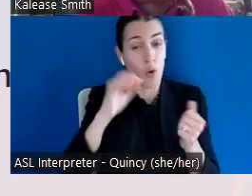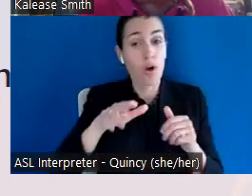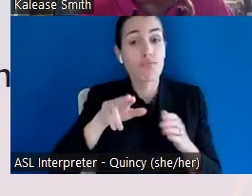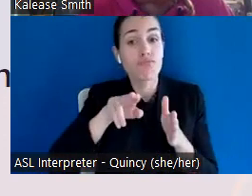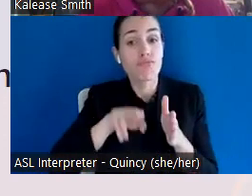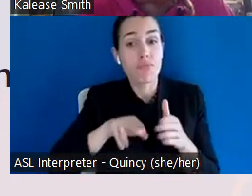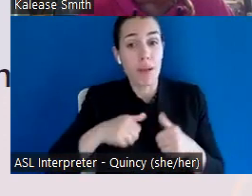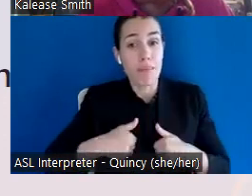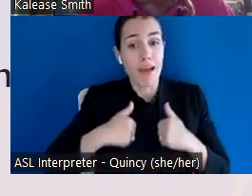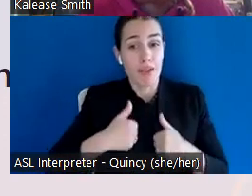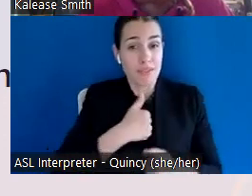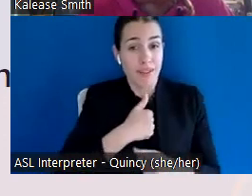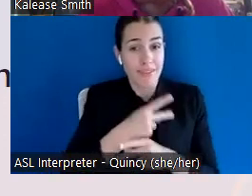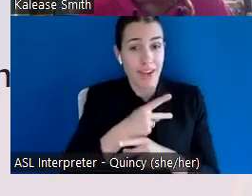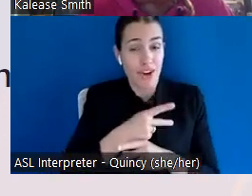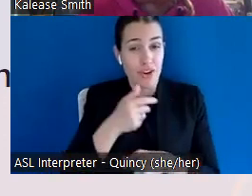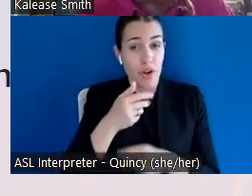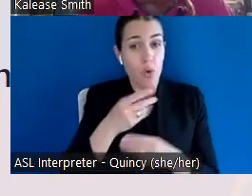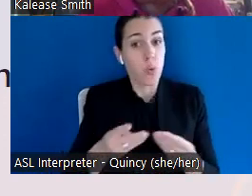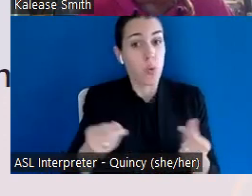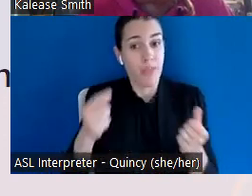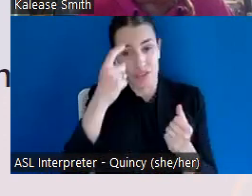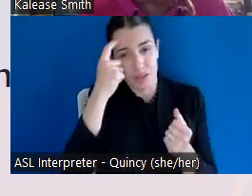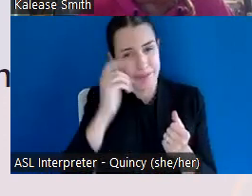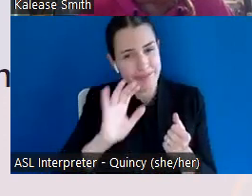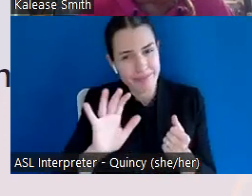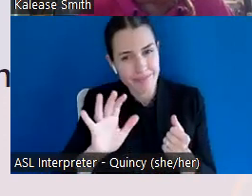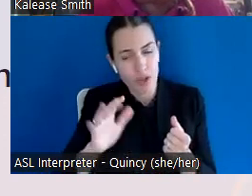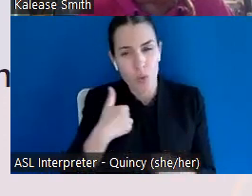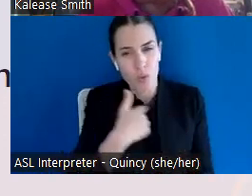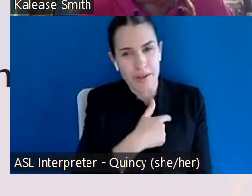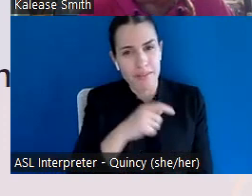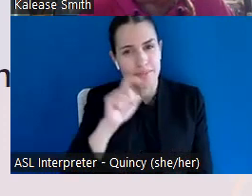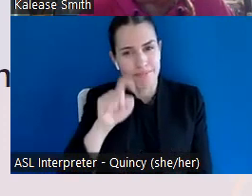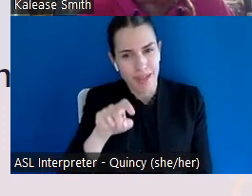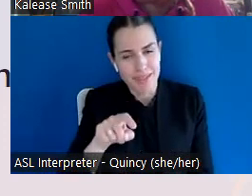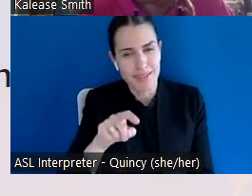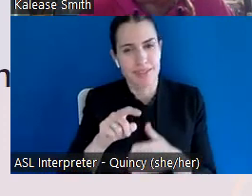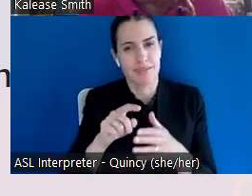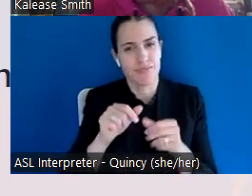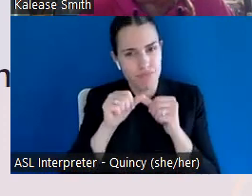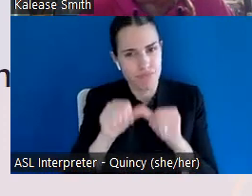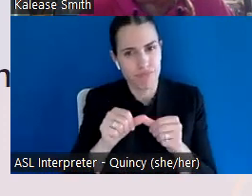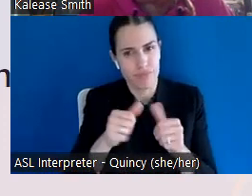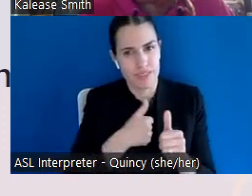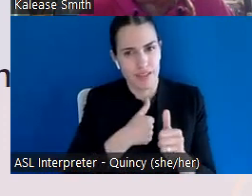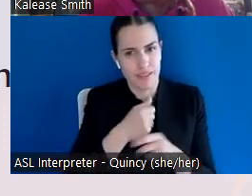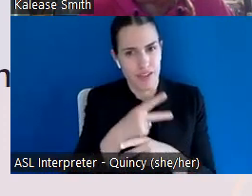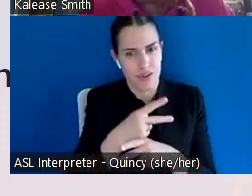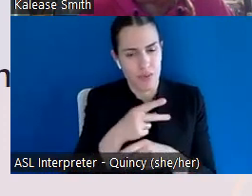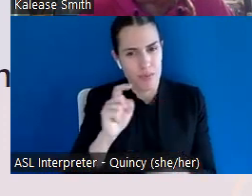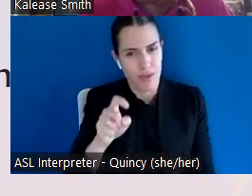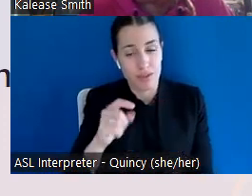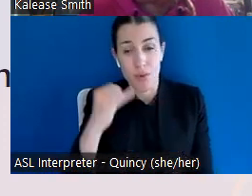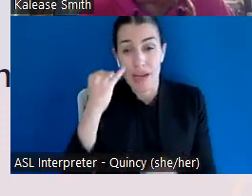right? And so I think we really have to institutionalize self-care. And so I think, you know, just some ideas of that